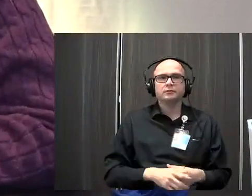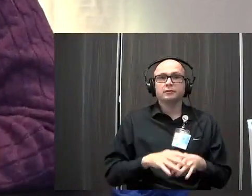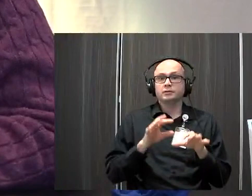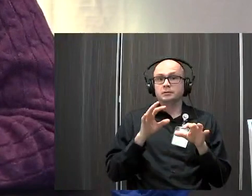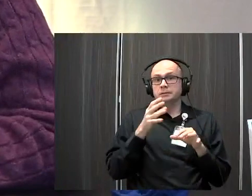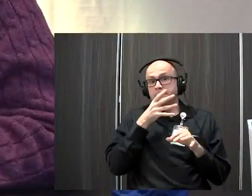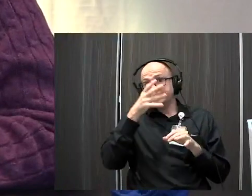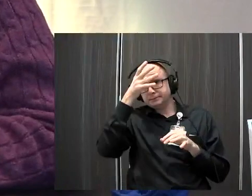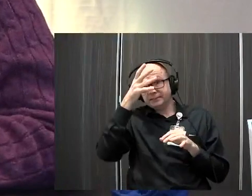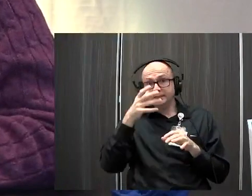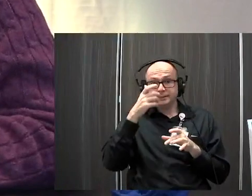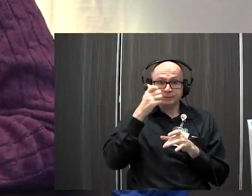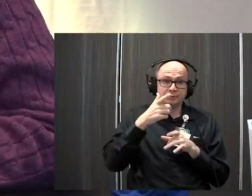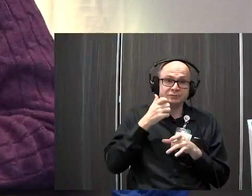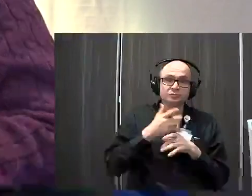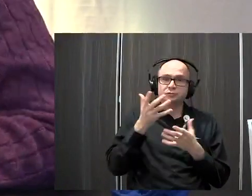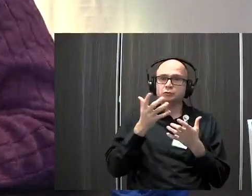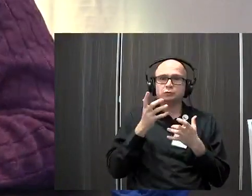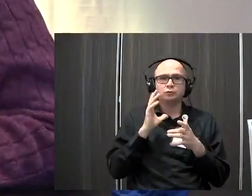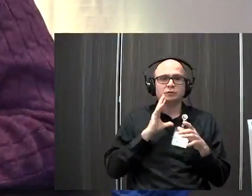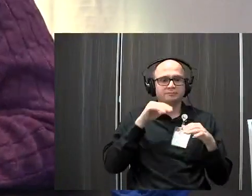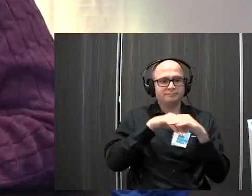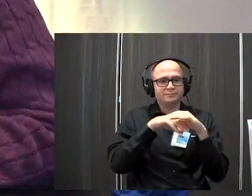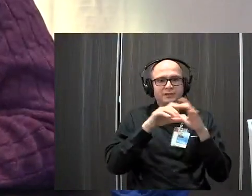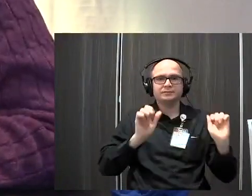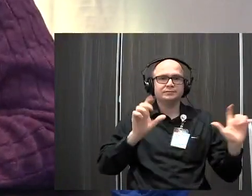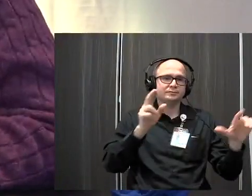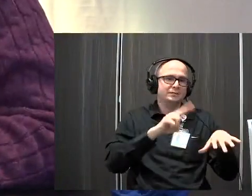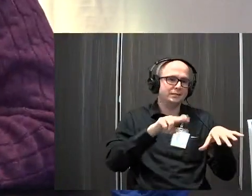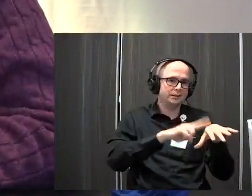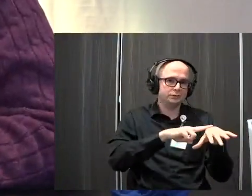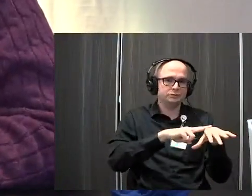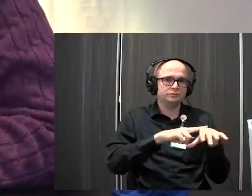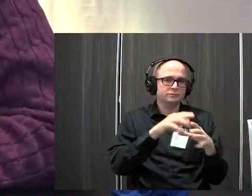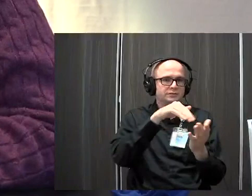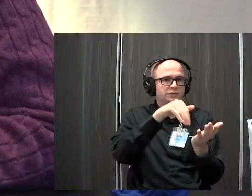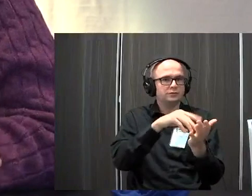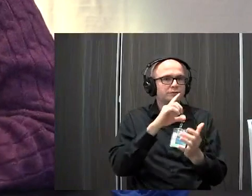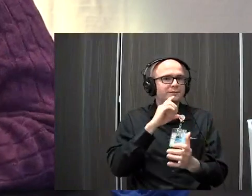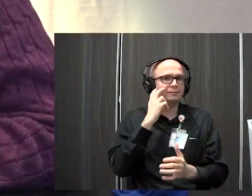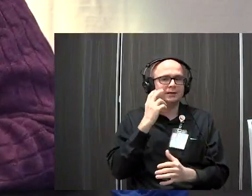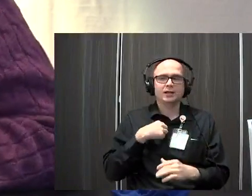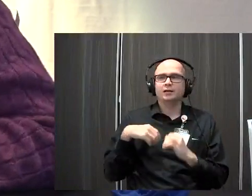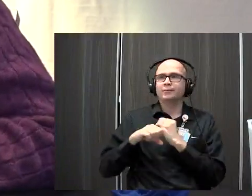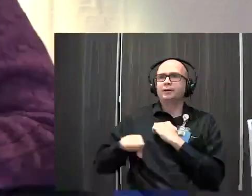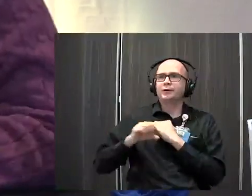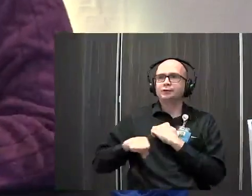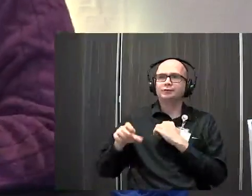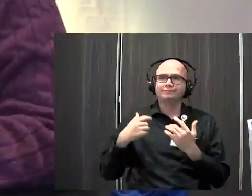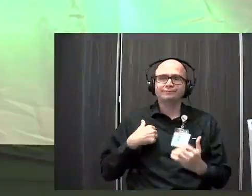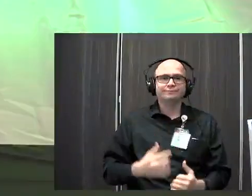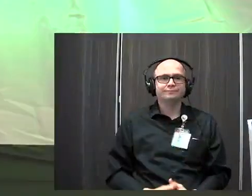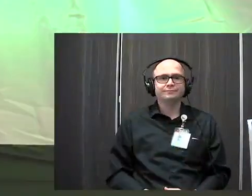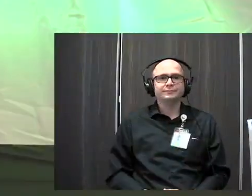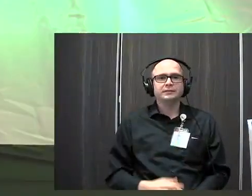want to get to that toolkit on the National Center for Deafblind. That And sounds like an infomercial. I